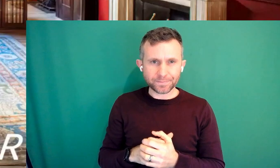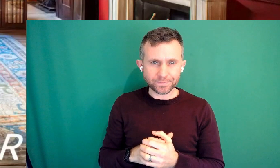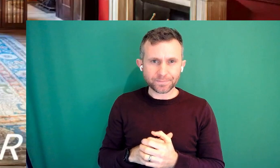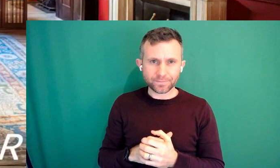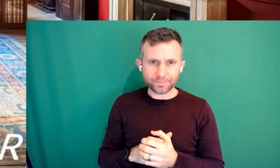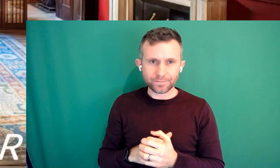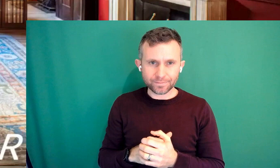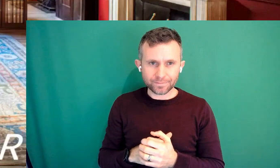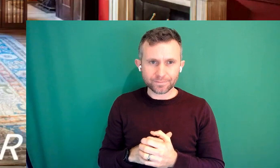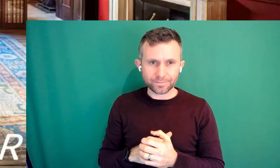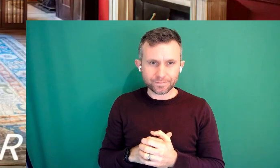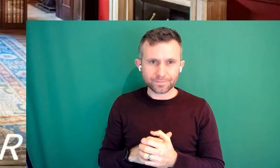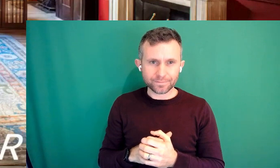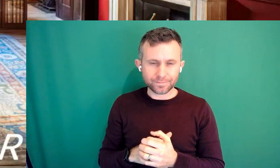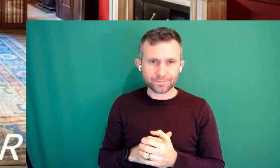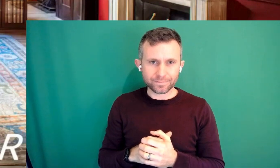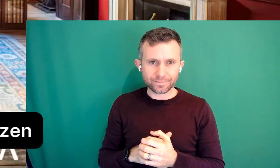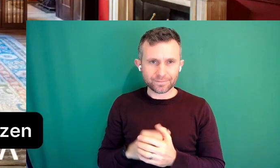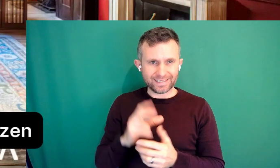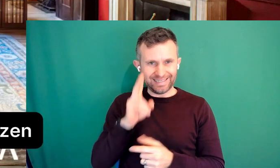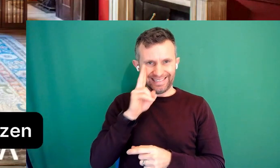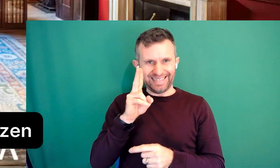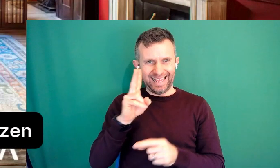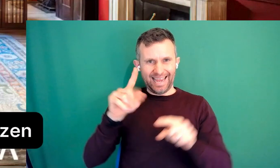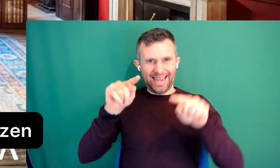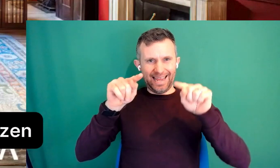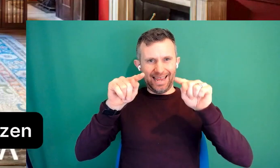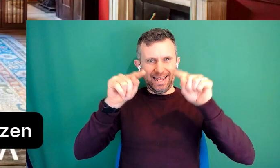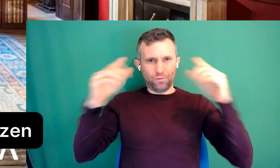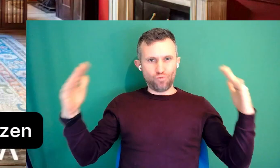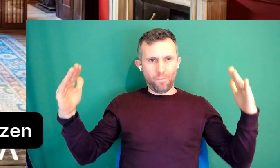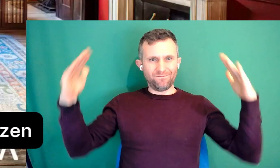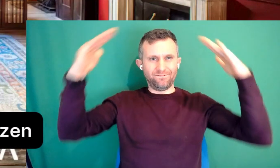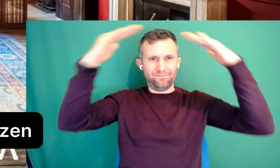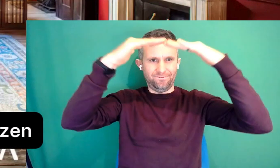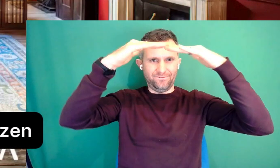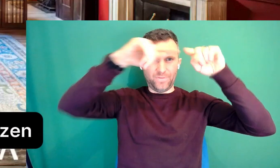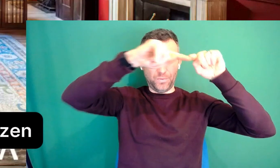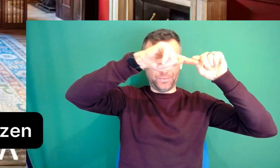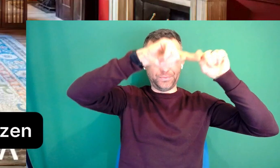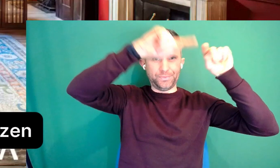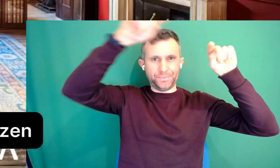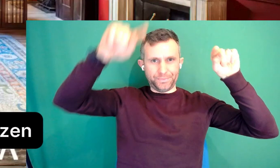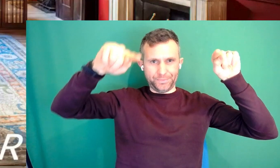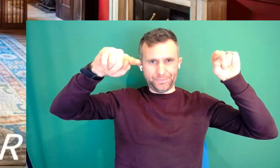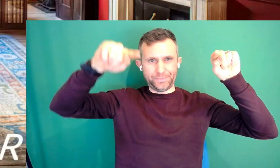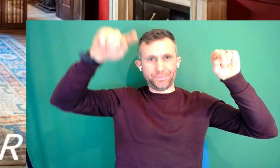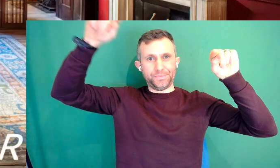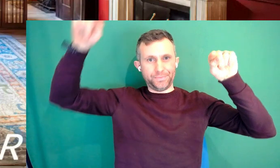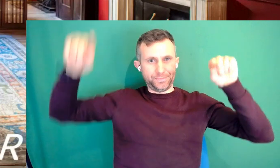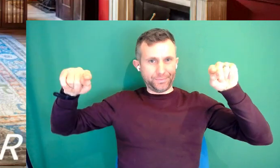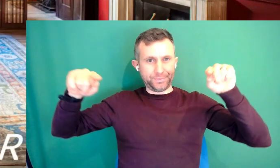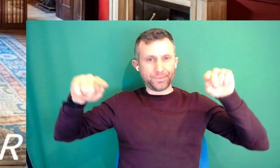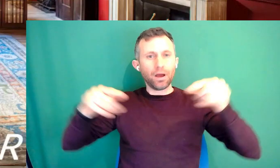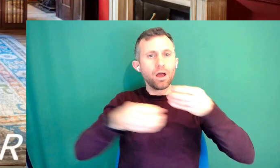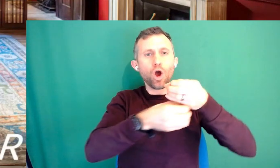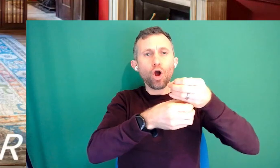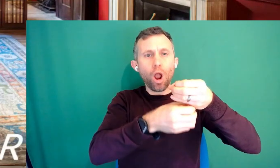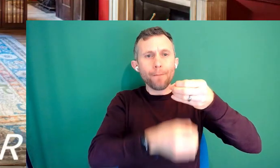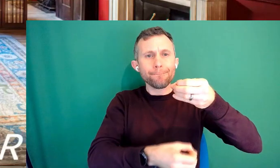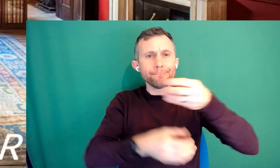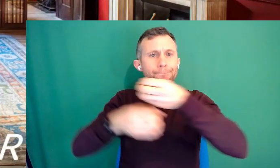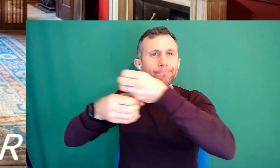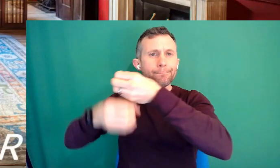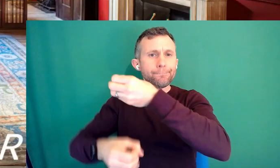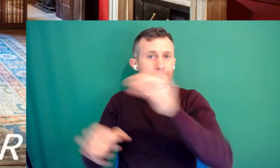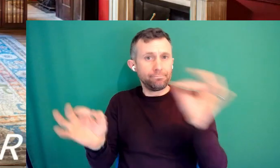Tallulah, very sorry, it's Yasmin. I just wanted to let Tim know that his video's frozen. We haven't actually been able to see it. I